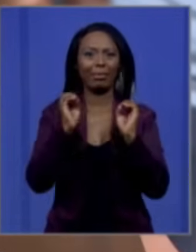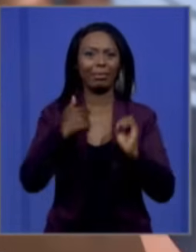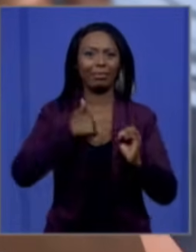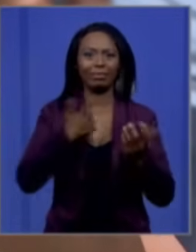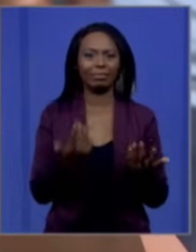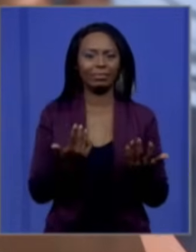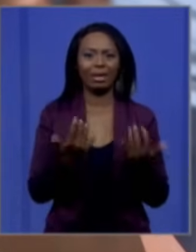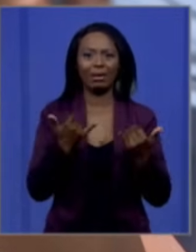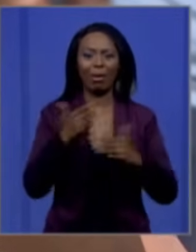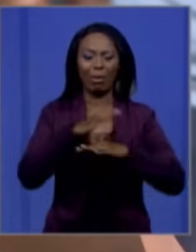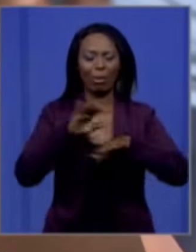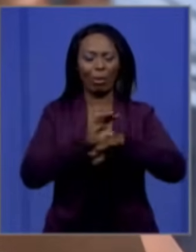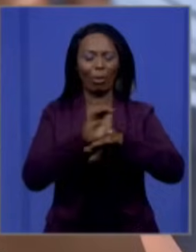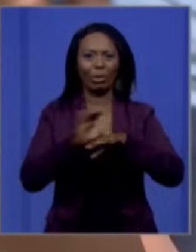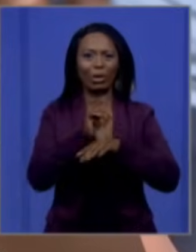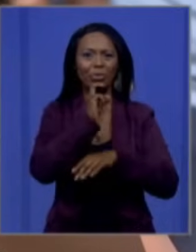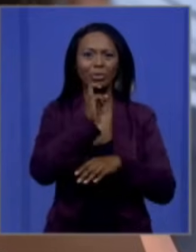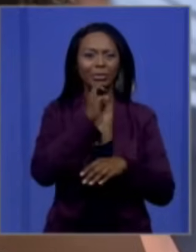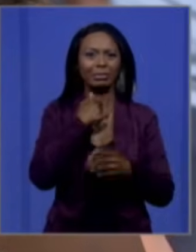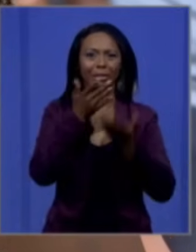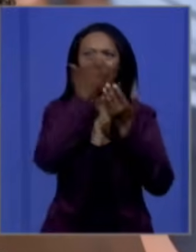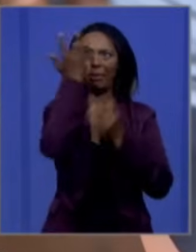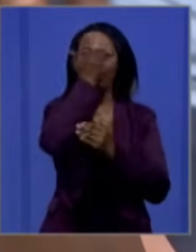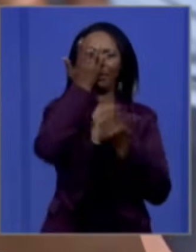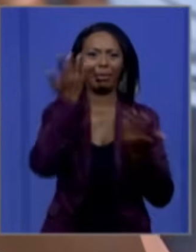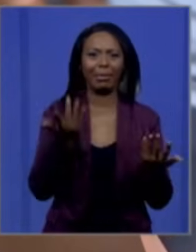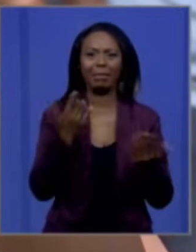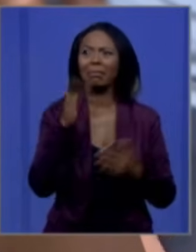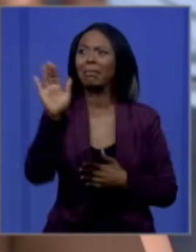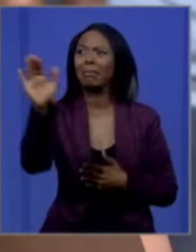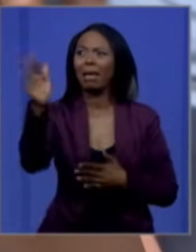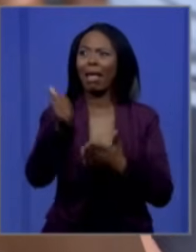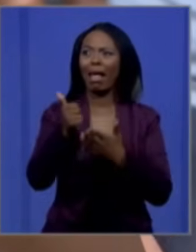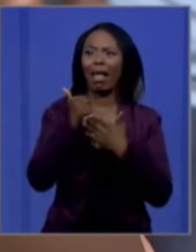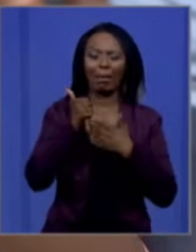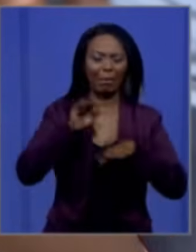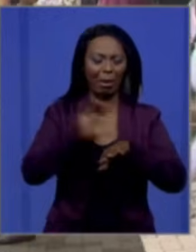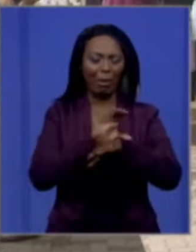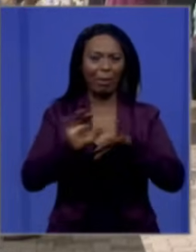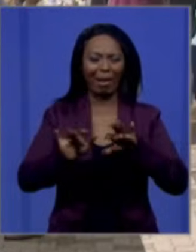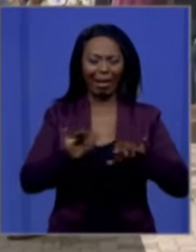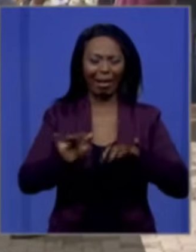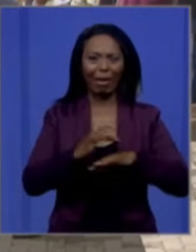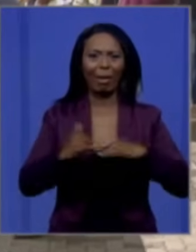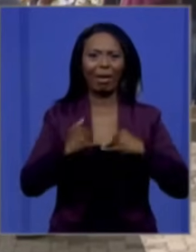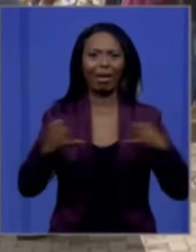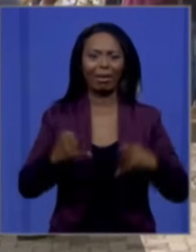tsena mo online ke tsena bjane ke dia bjang ke tshwanetse ke patele motho yo mongwe o tsena online.